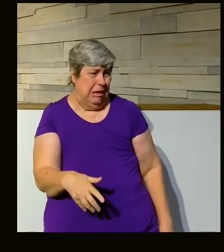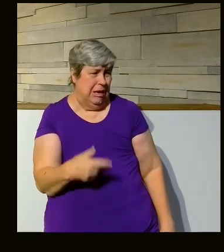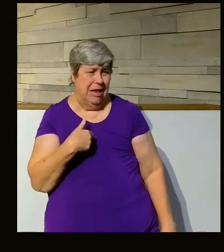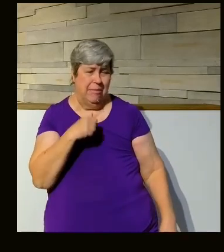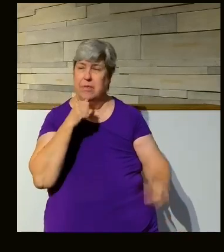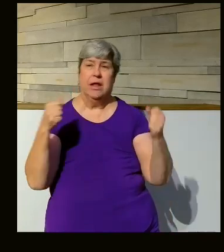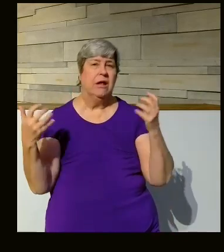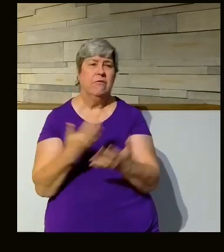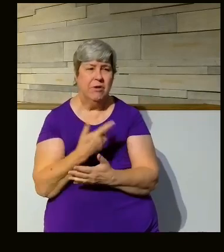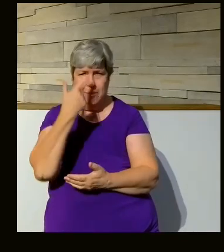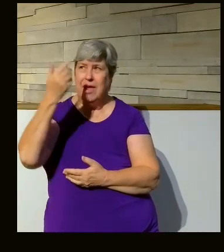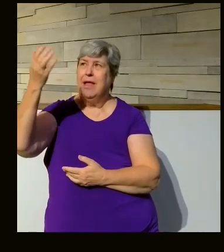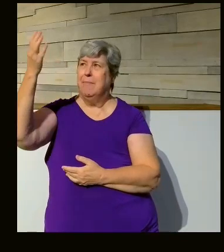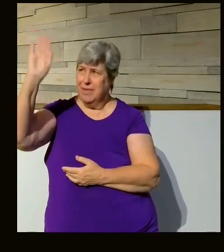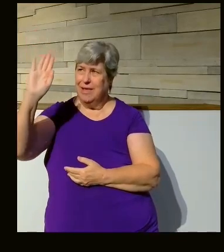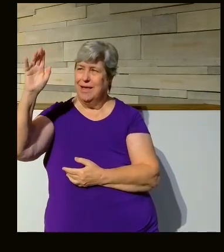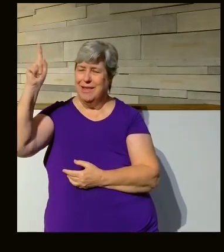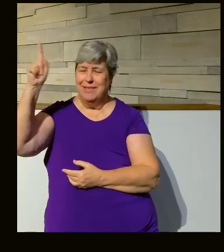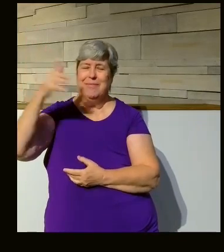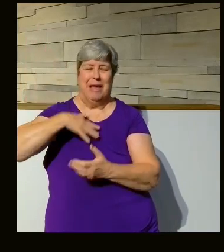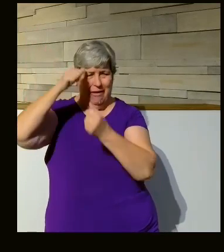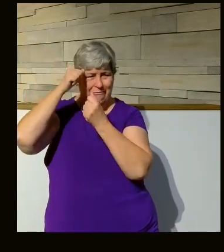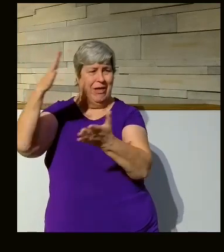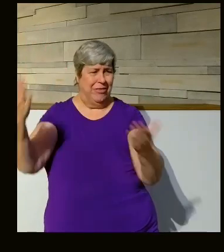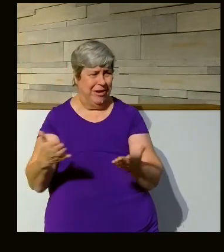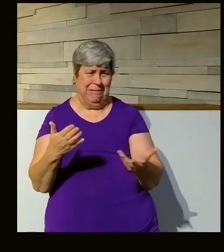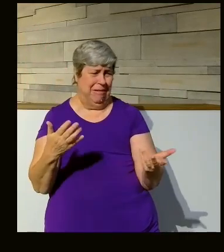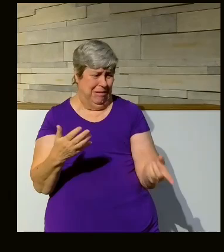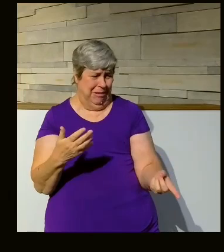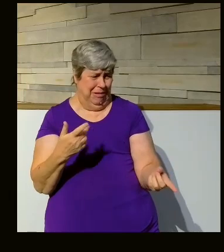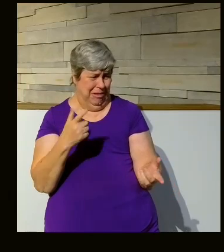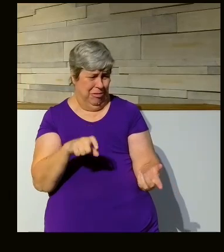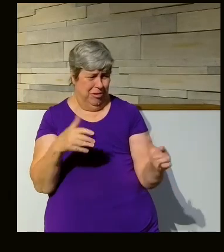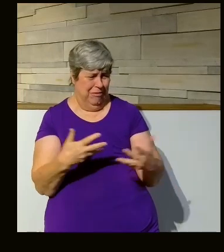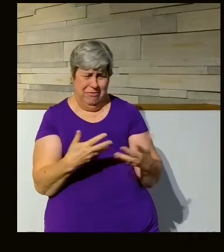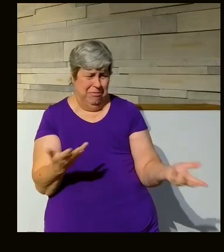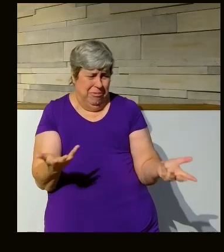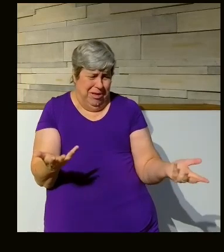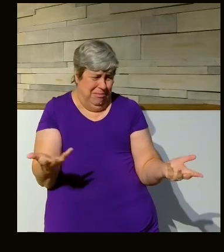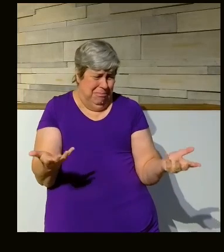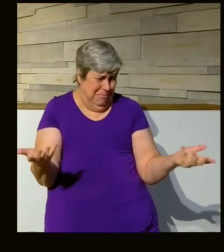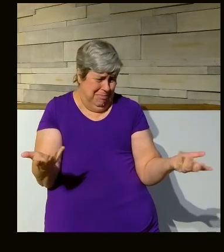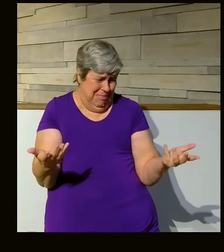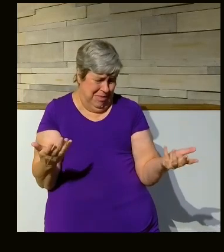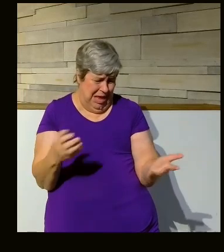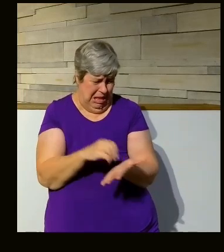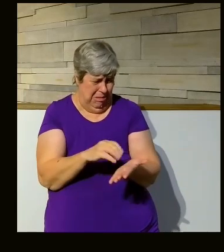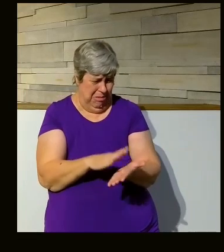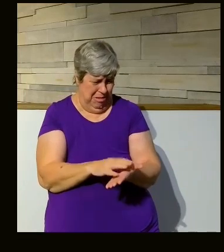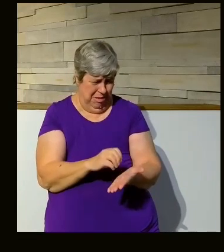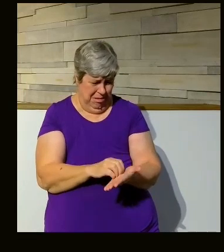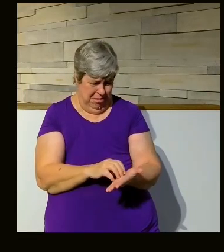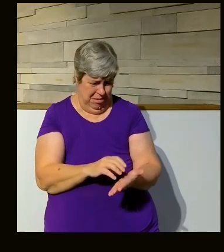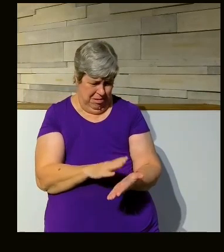not afraid. When I'm walking with God, what do I have to fear? Tell me, list me some things. And when we start to write down something,